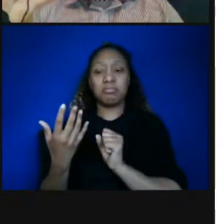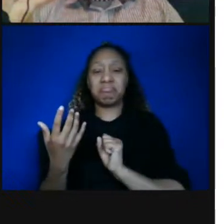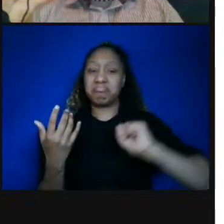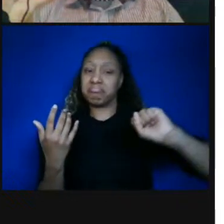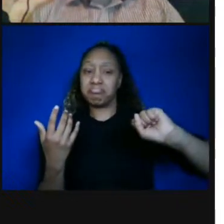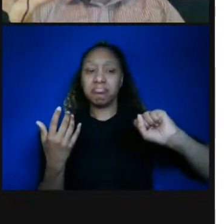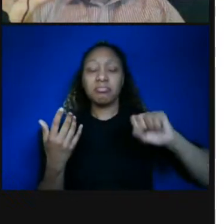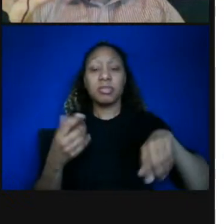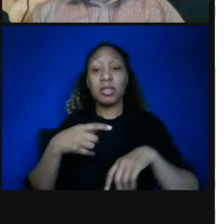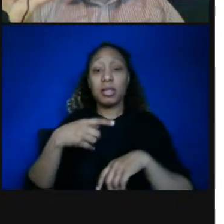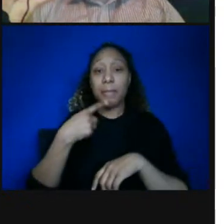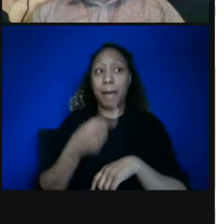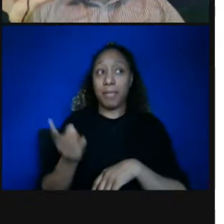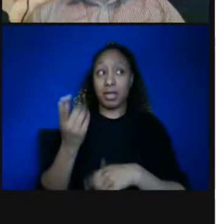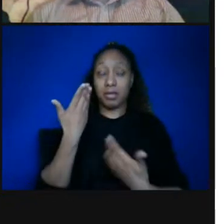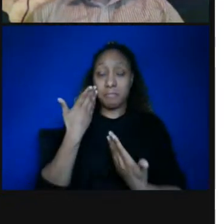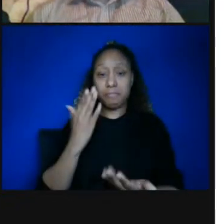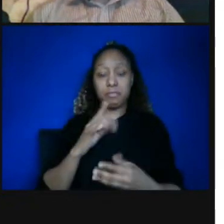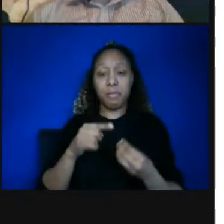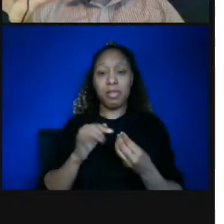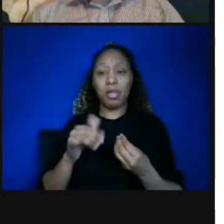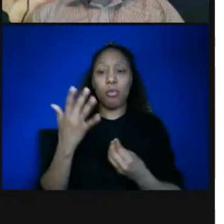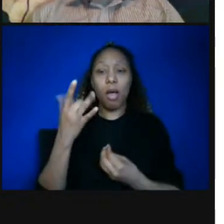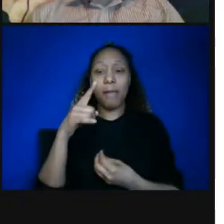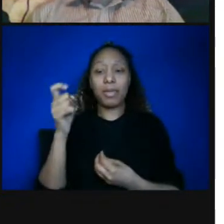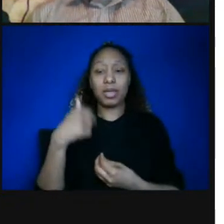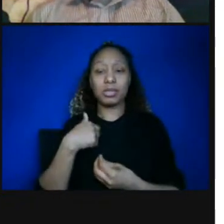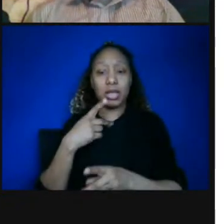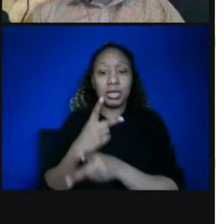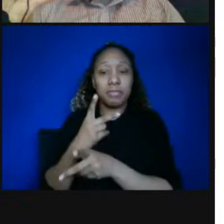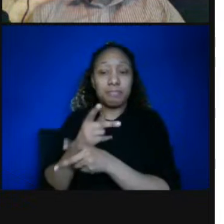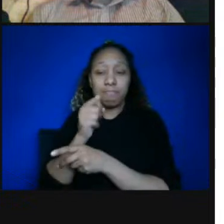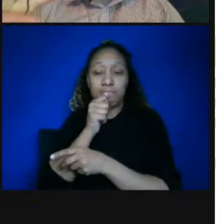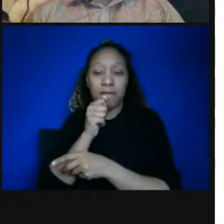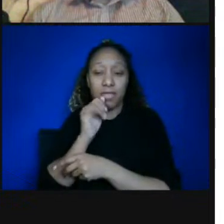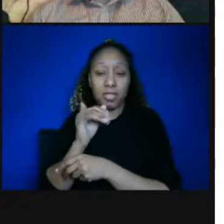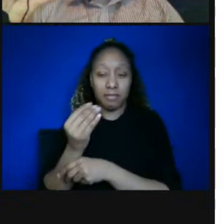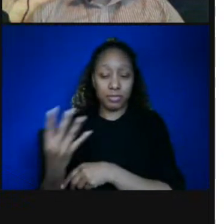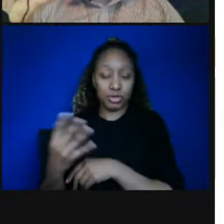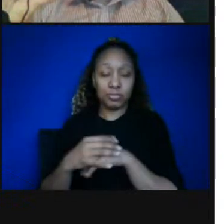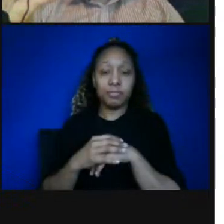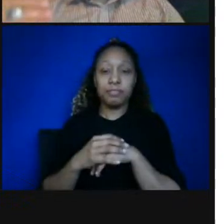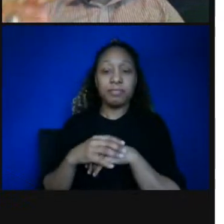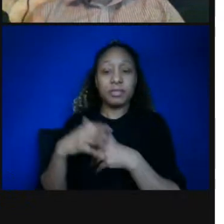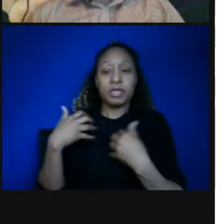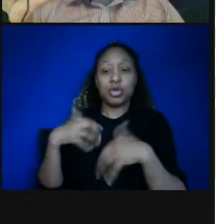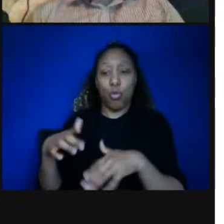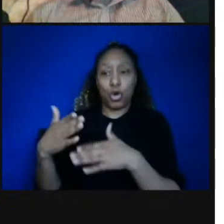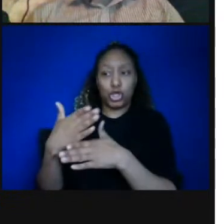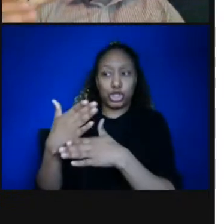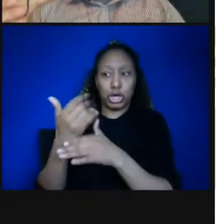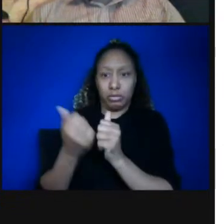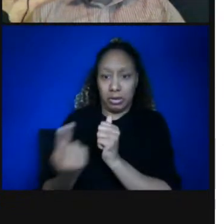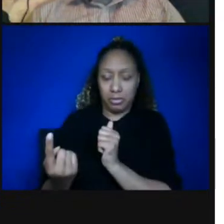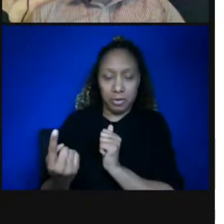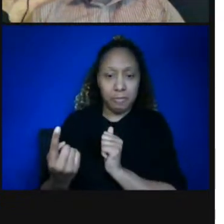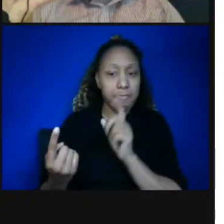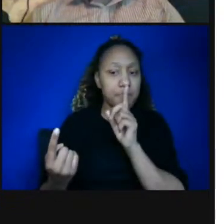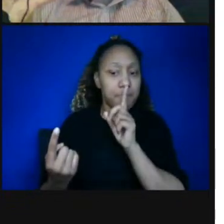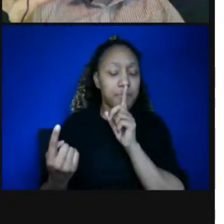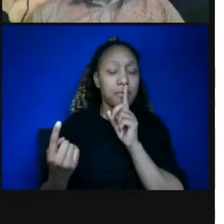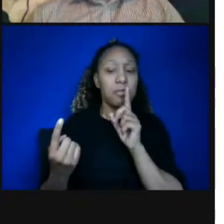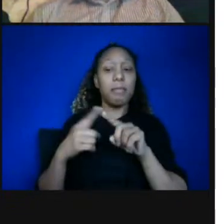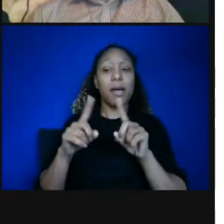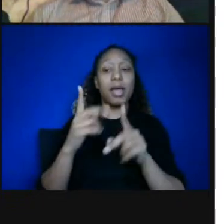their identity, but they were very careful with whom they shared it with. And so many communities, as I had stated, kept it within